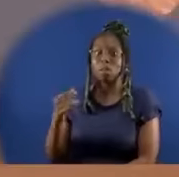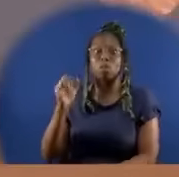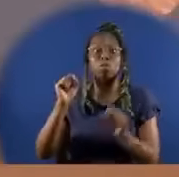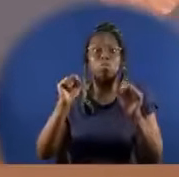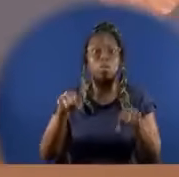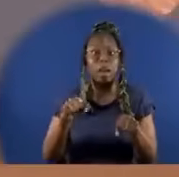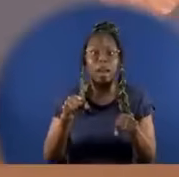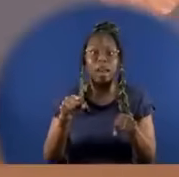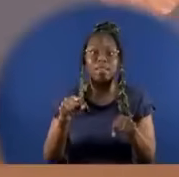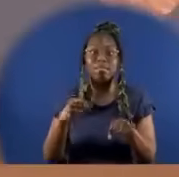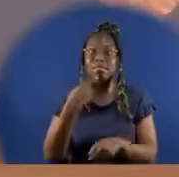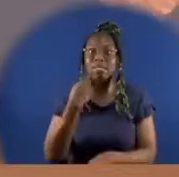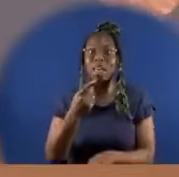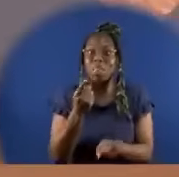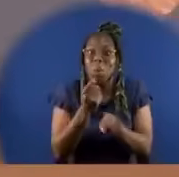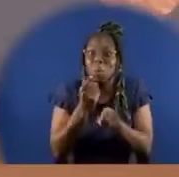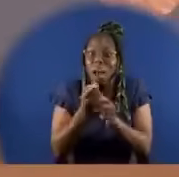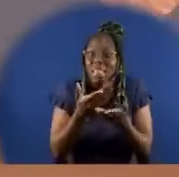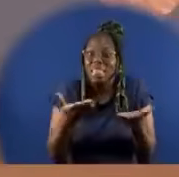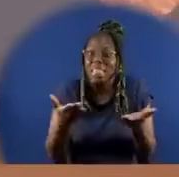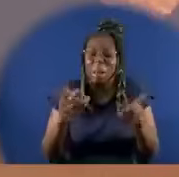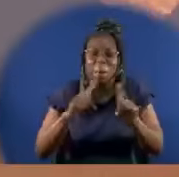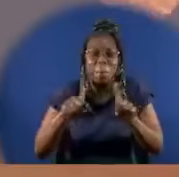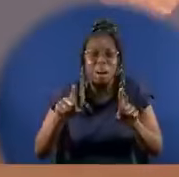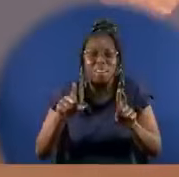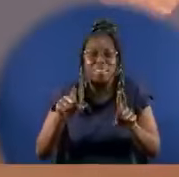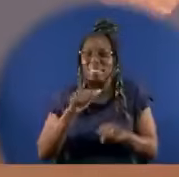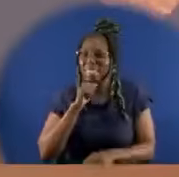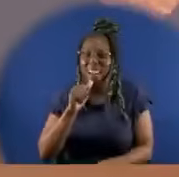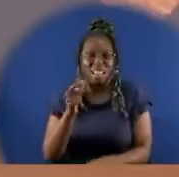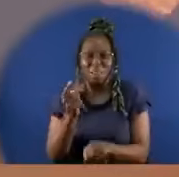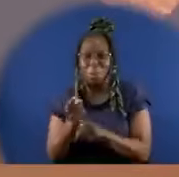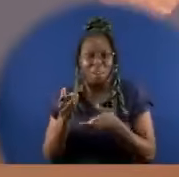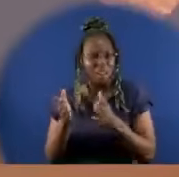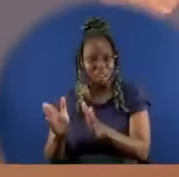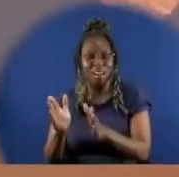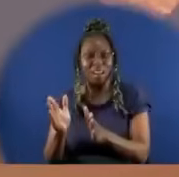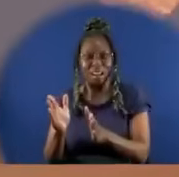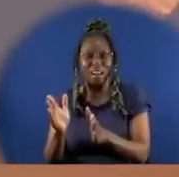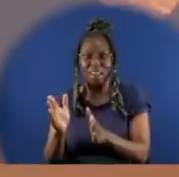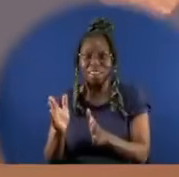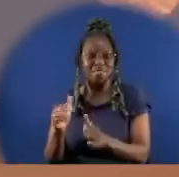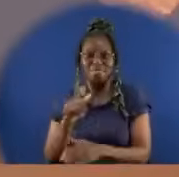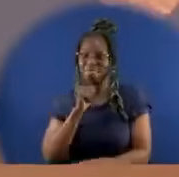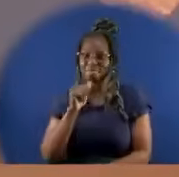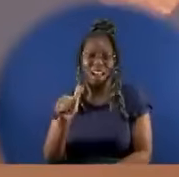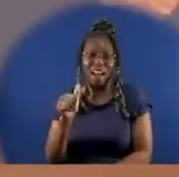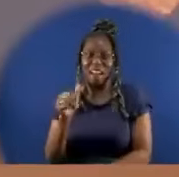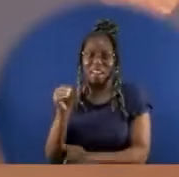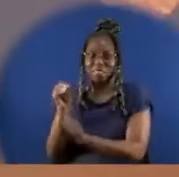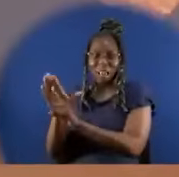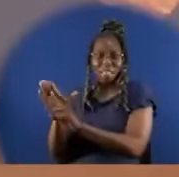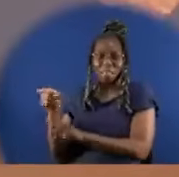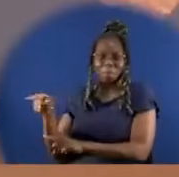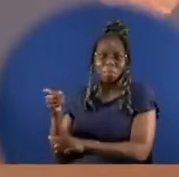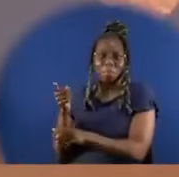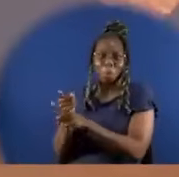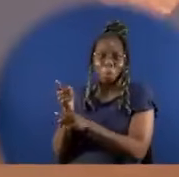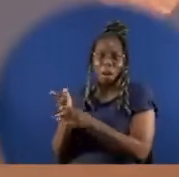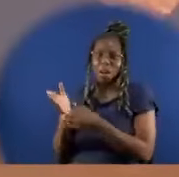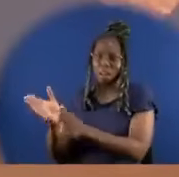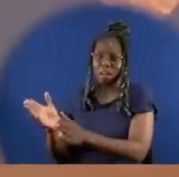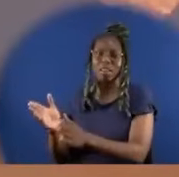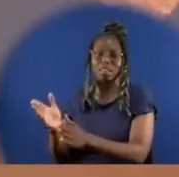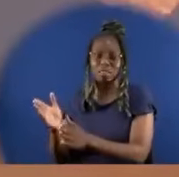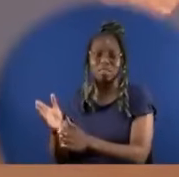the wrong way and you never get the results you're intended for it to get. That's why the Bible says in Ephesians chapter